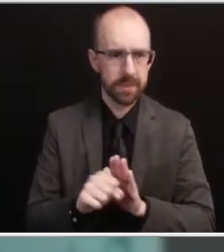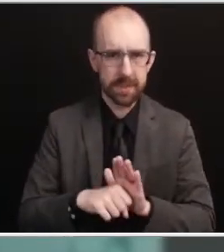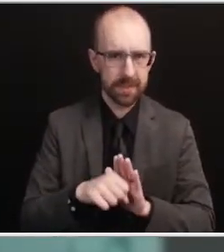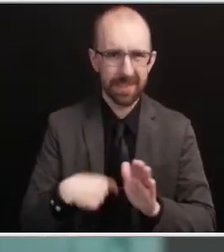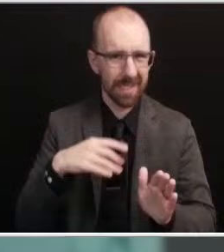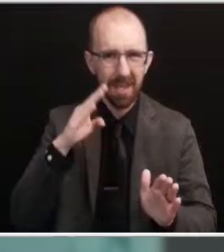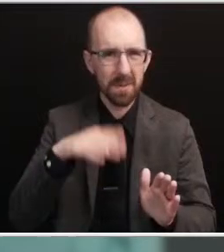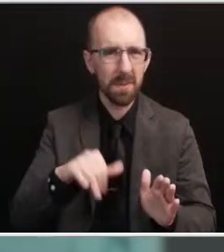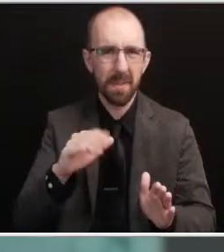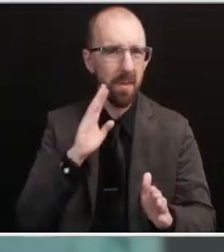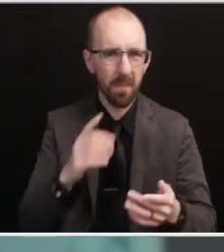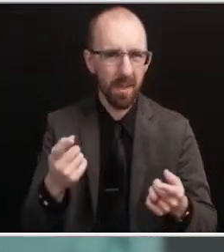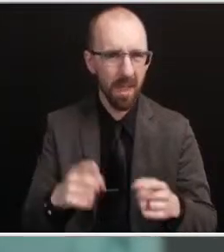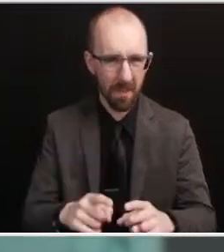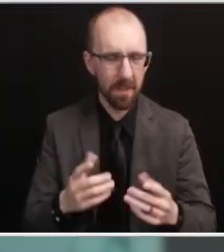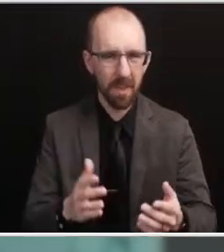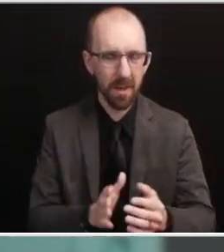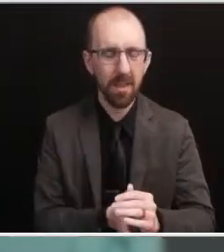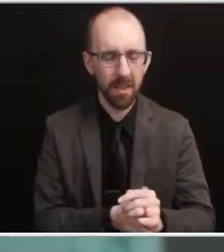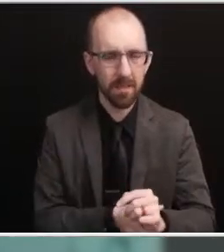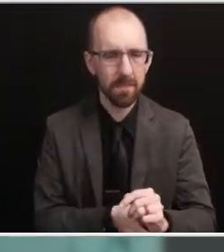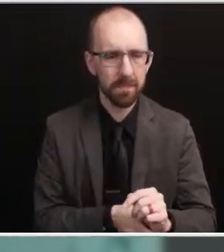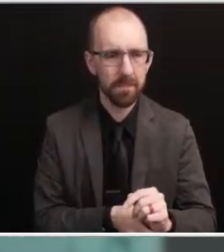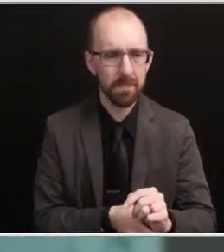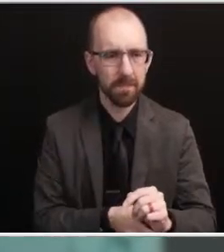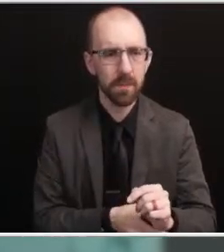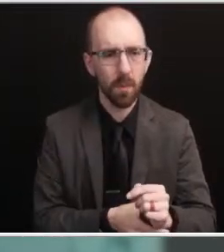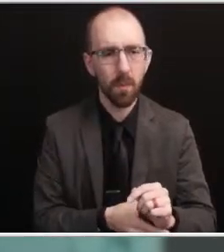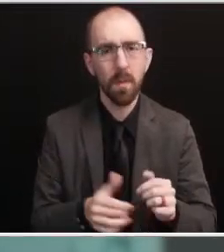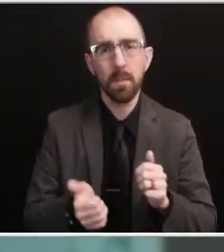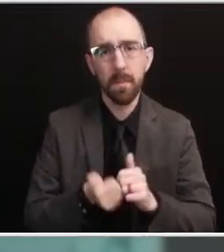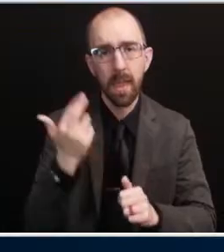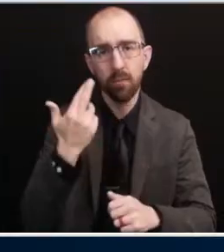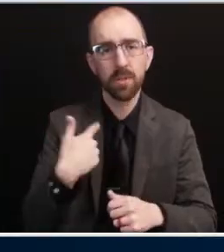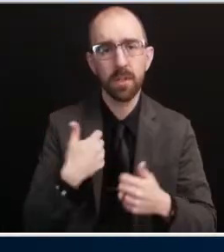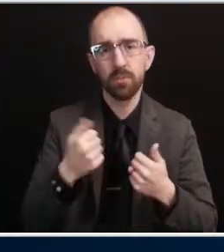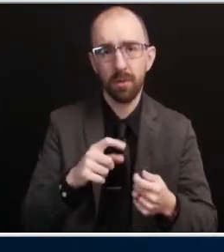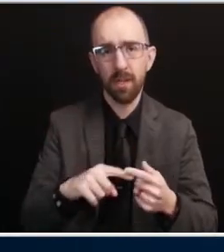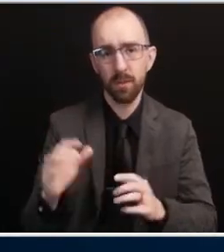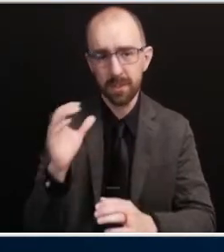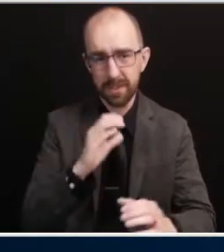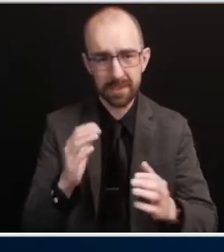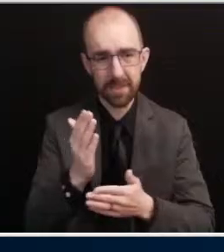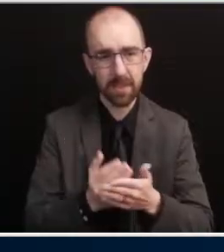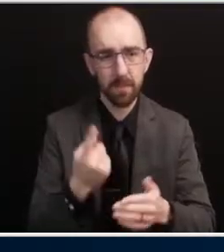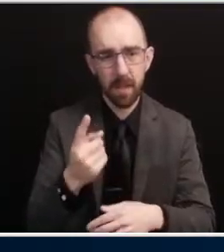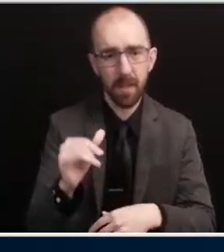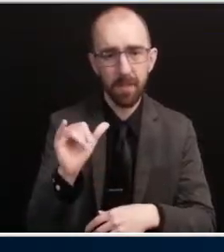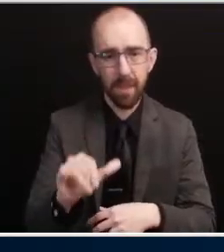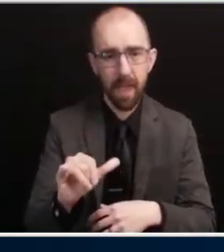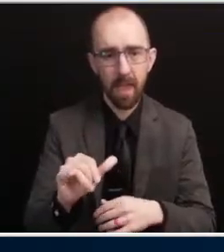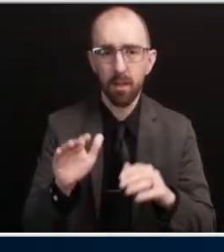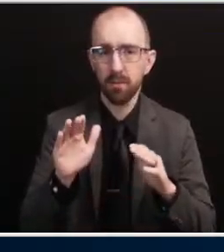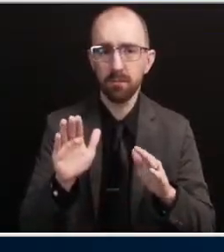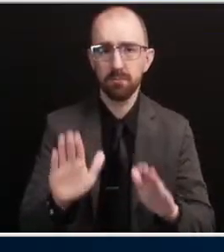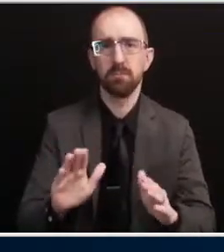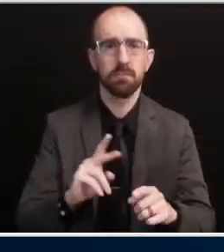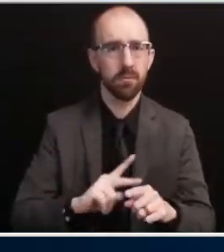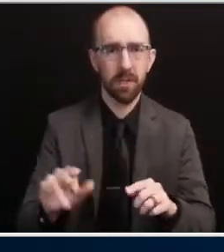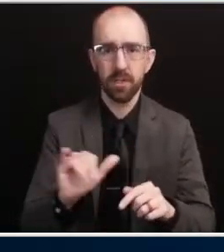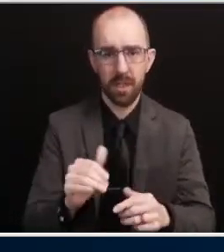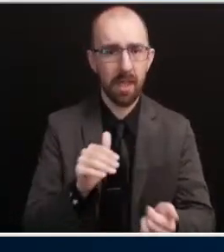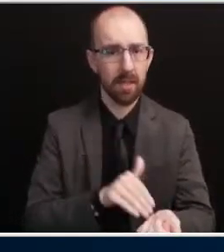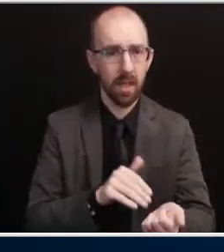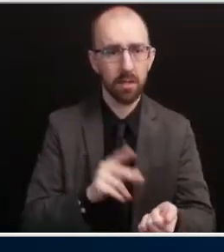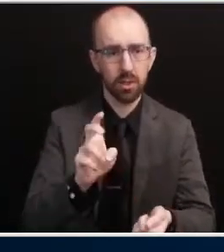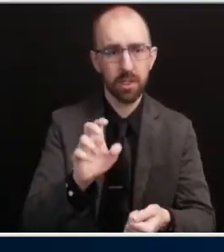was going to happen, and so the main reason that I was trying to seek out somebody that's a great professional like Dr. Key is because